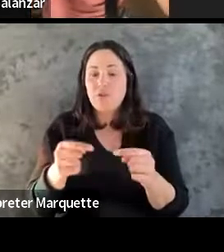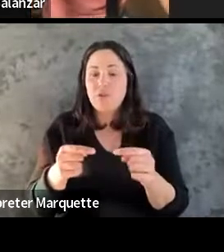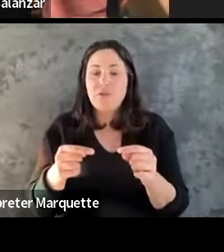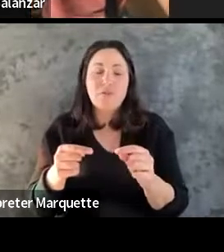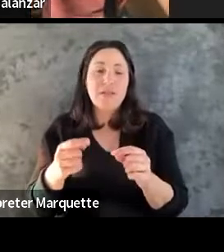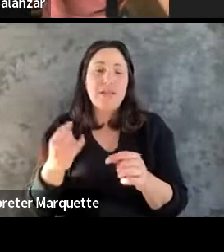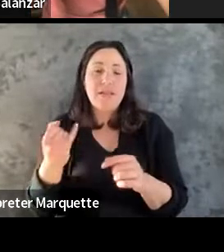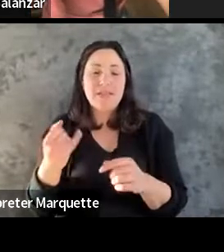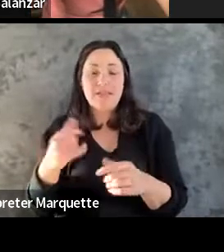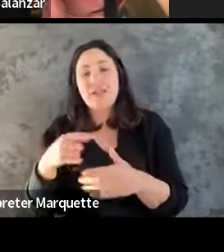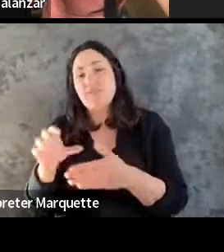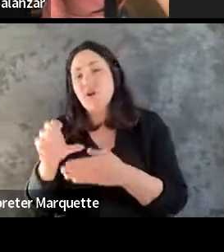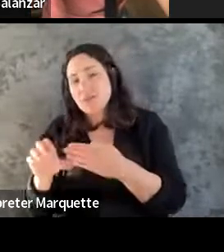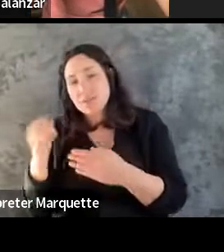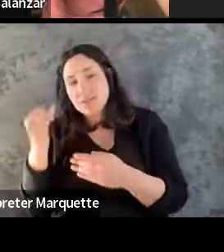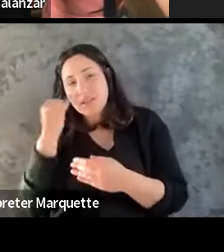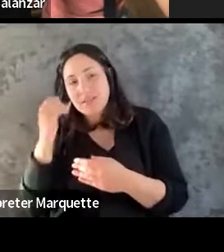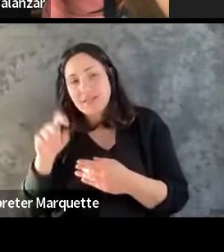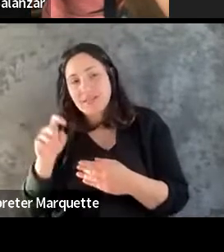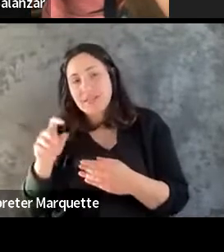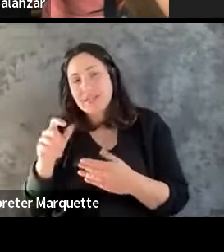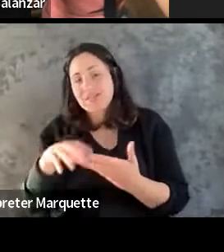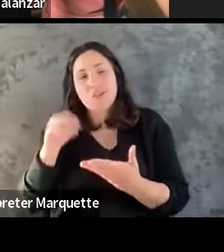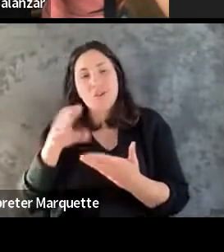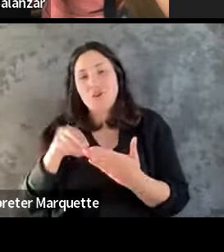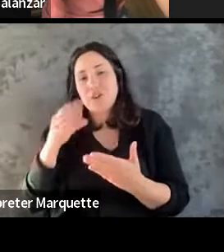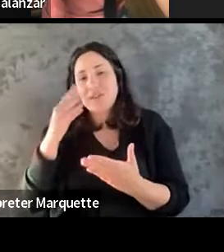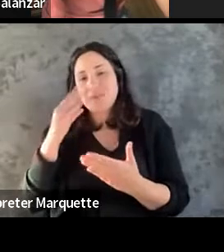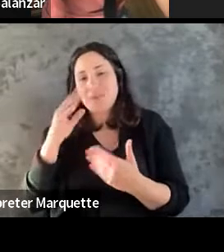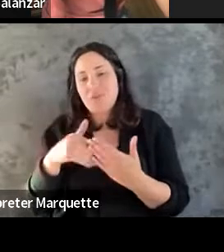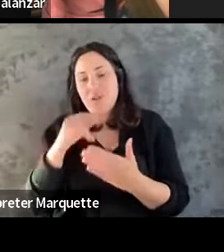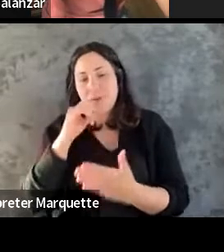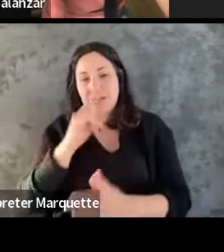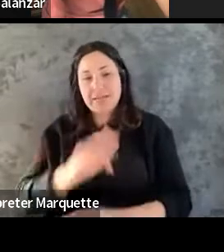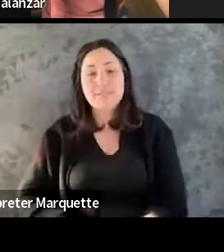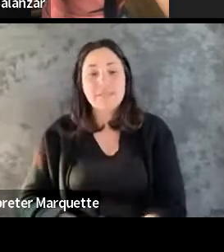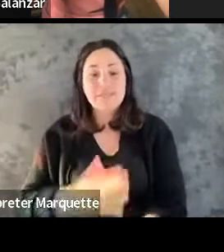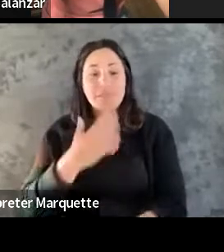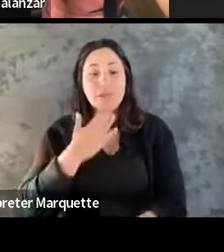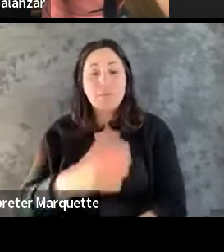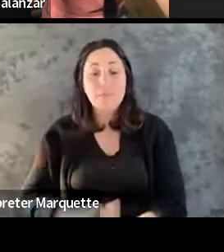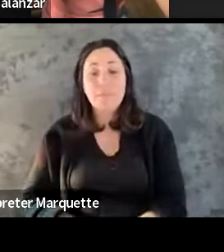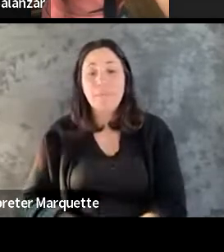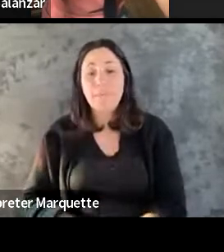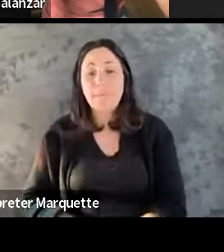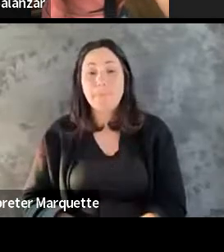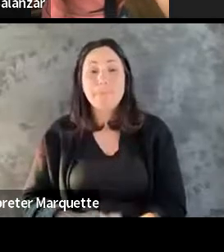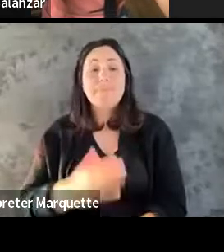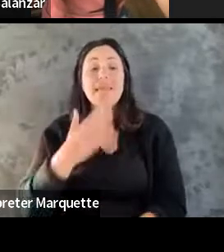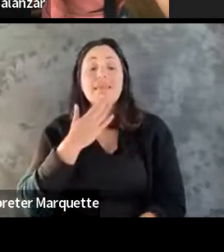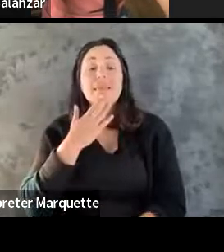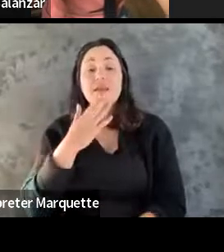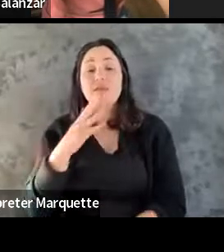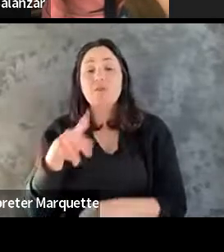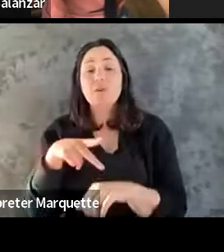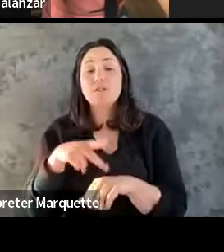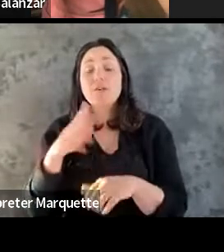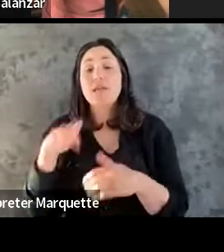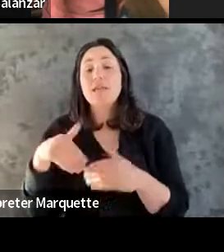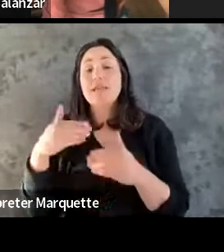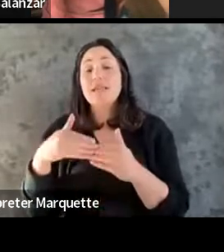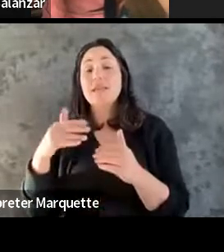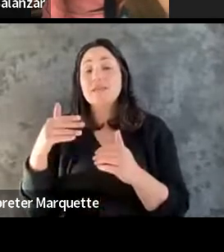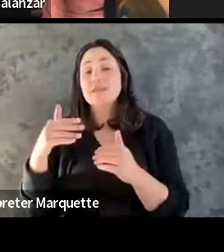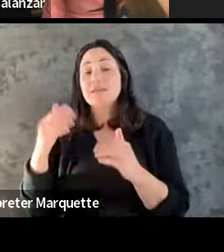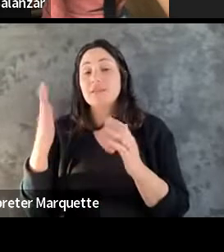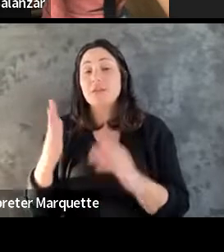there's consequences, but these are learning experience for our kids. Thank you. Thank you, Principal Bowders. Our next speaker is